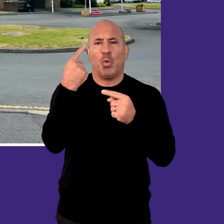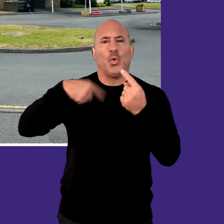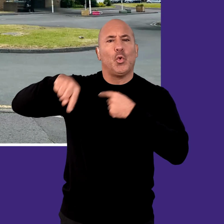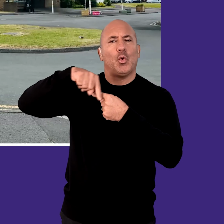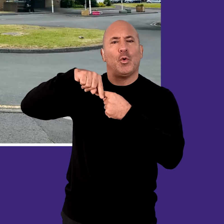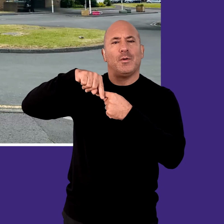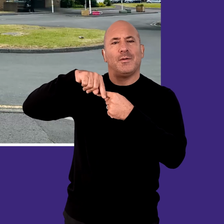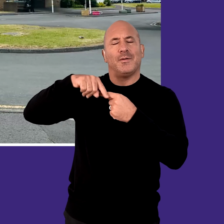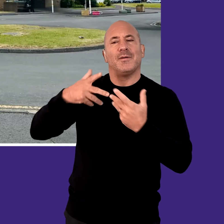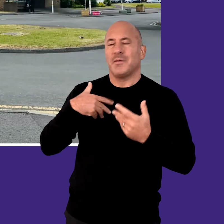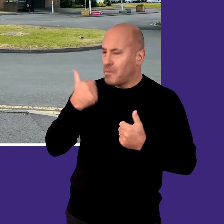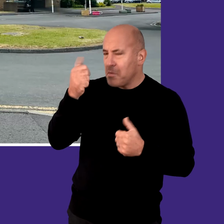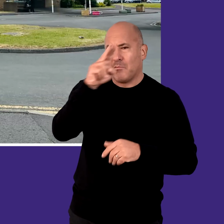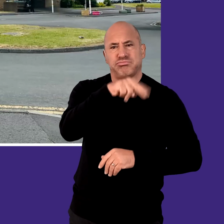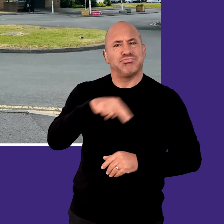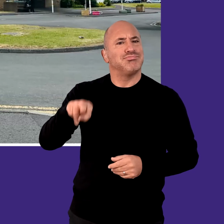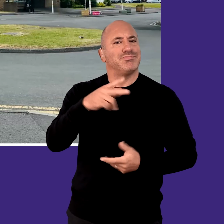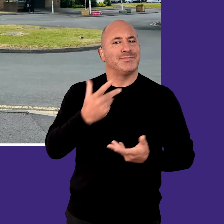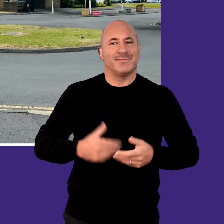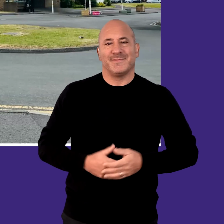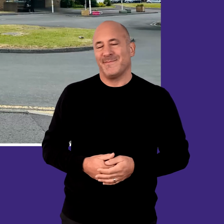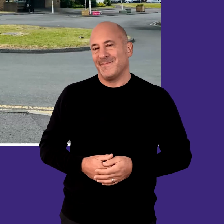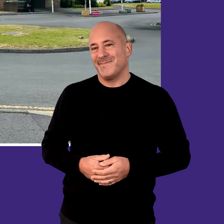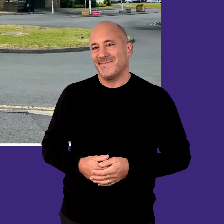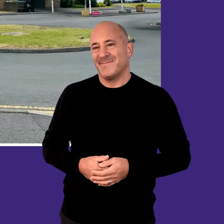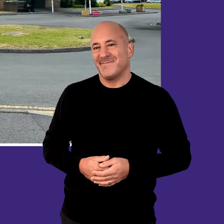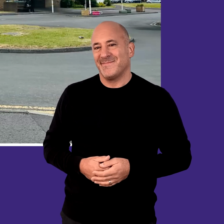more welcoming and representative of who they are.